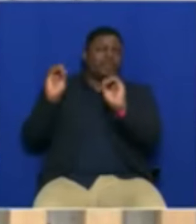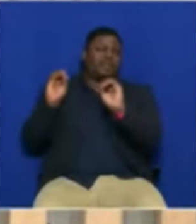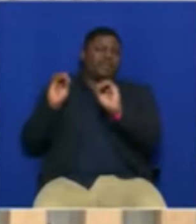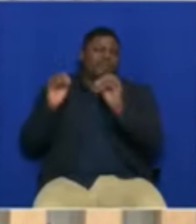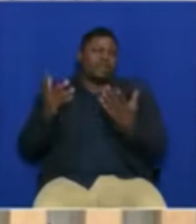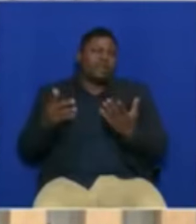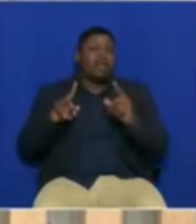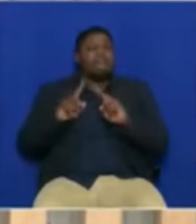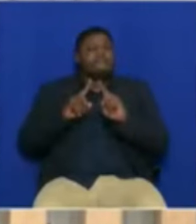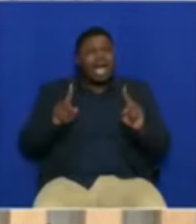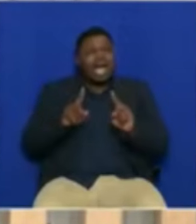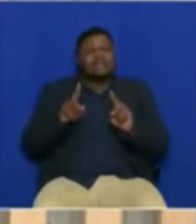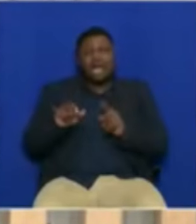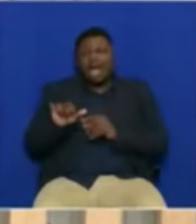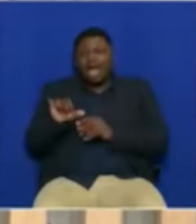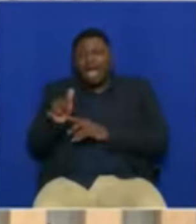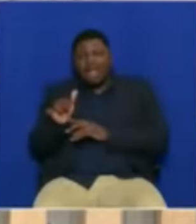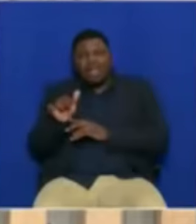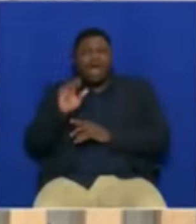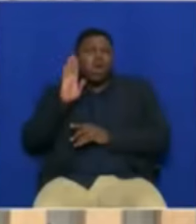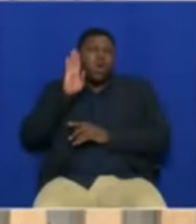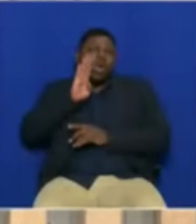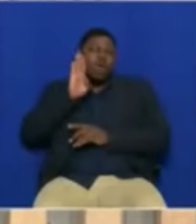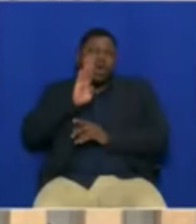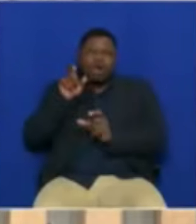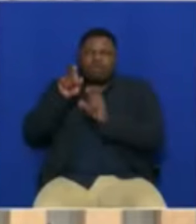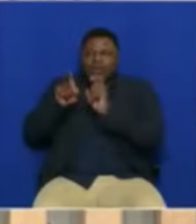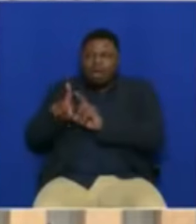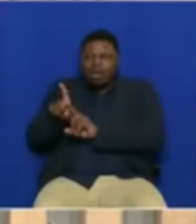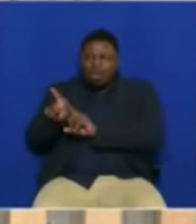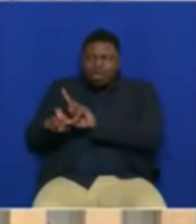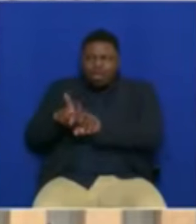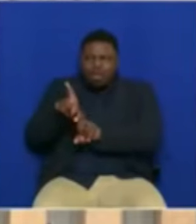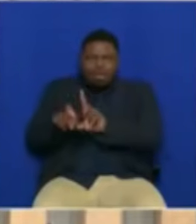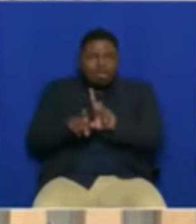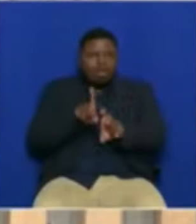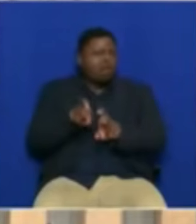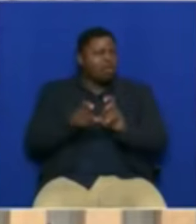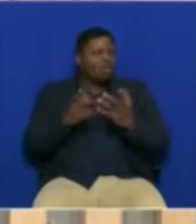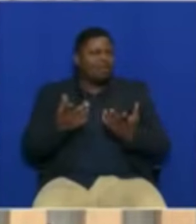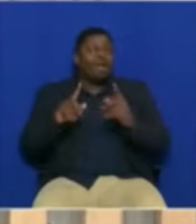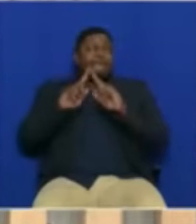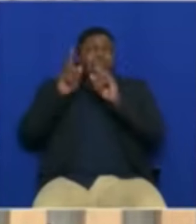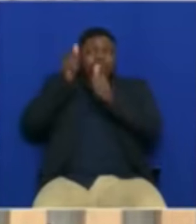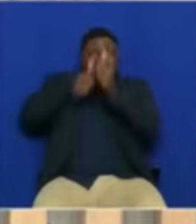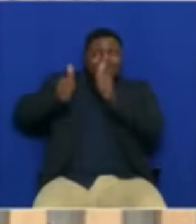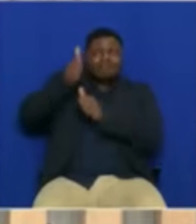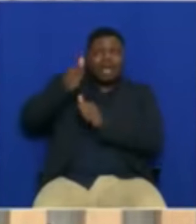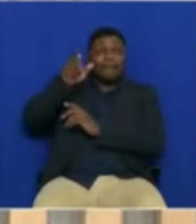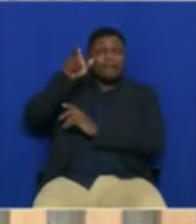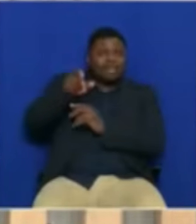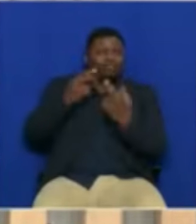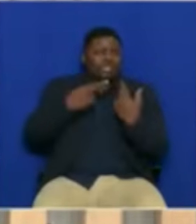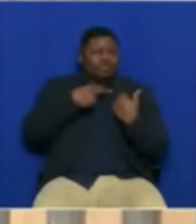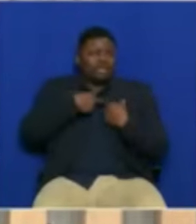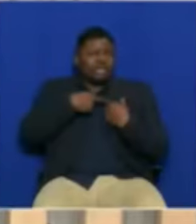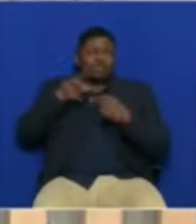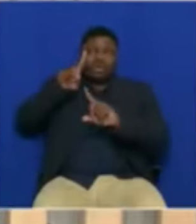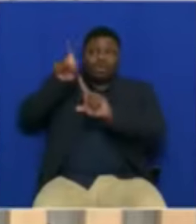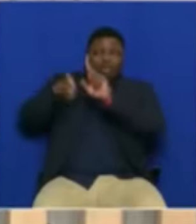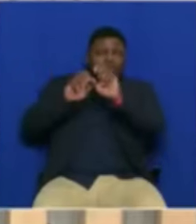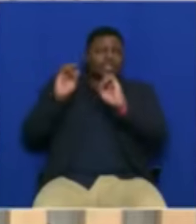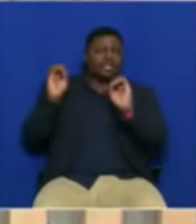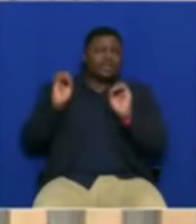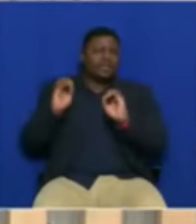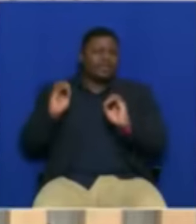So you come across to me, and I don't know if I understood you well, that in the course of investigations, you can ignore completely the head of